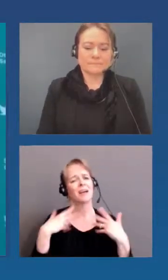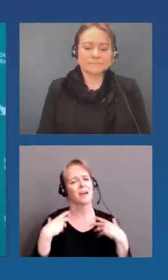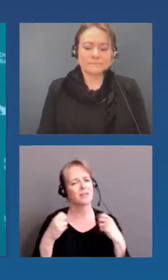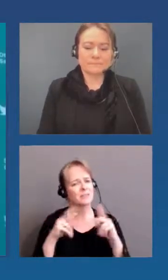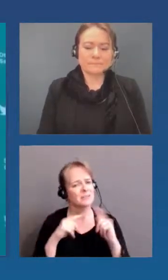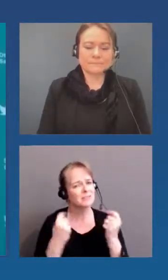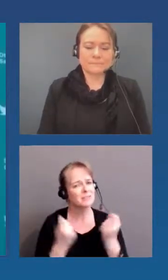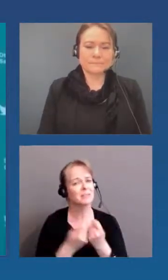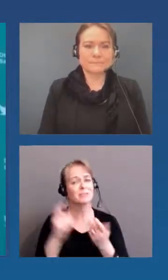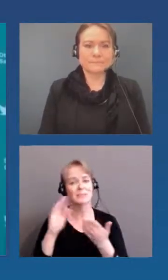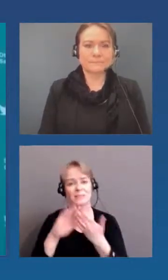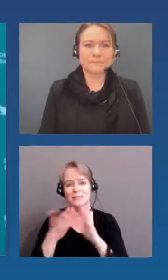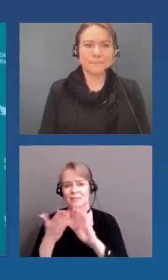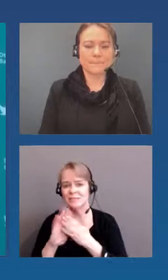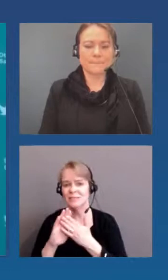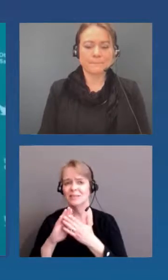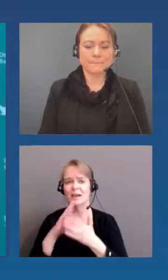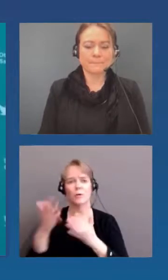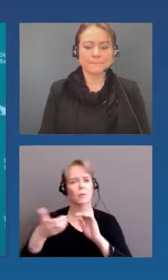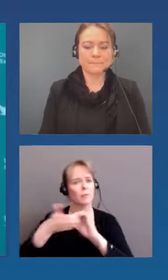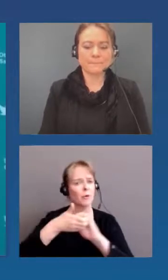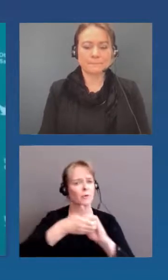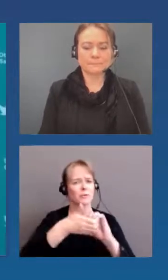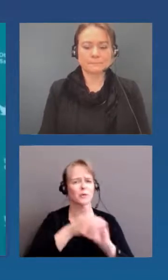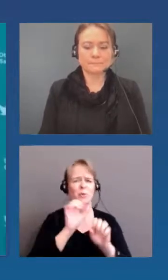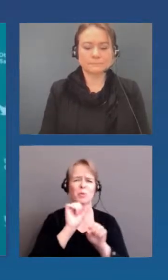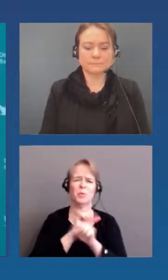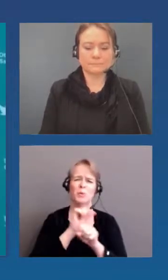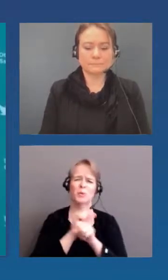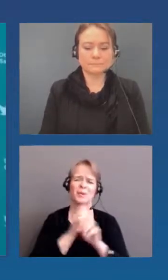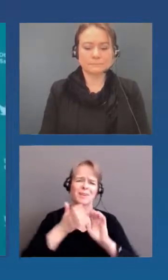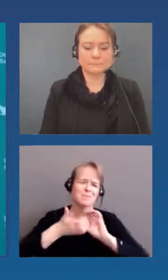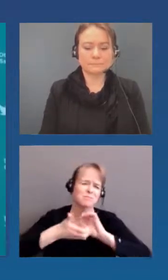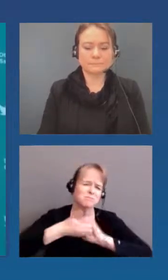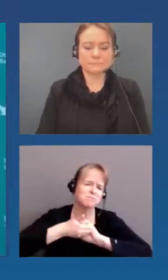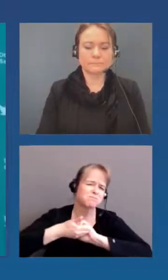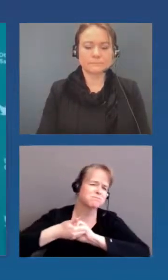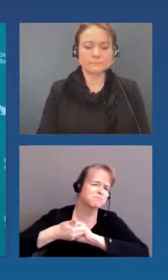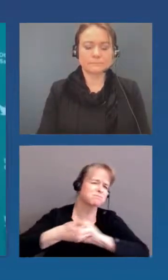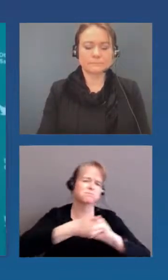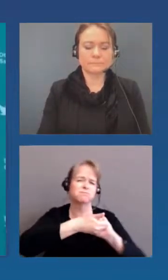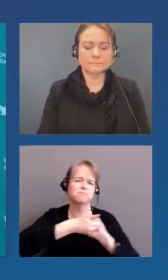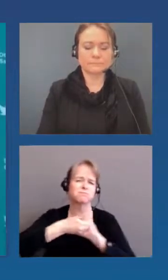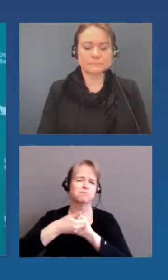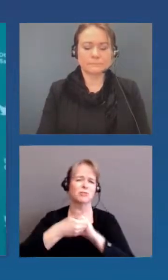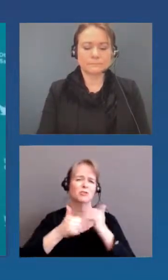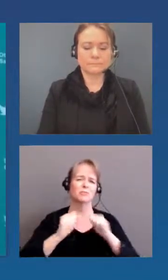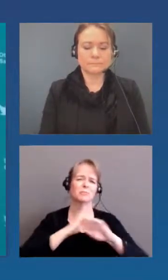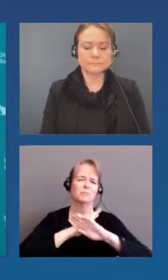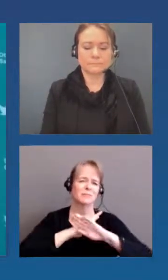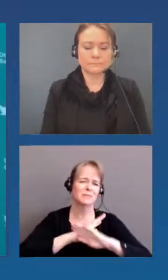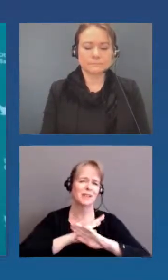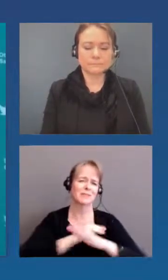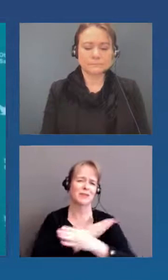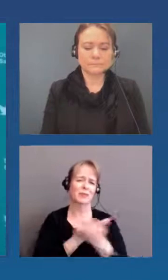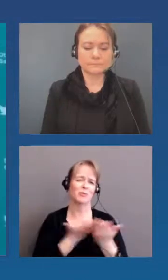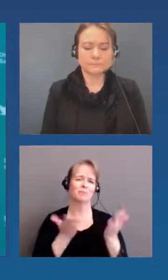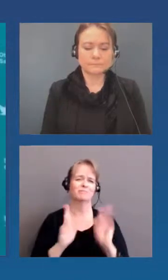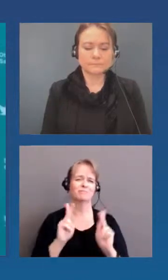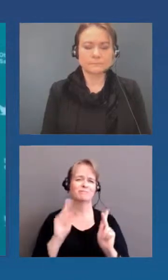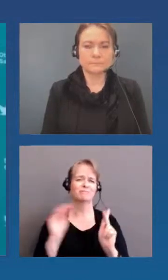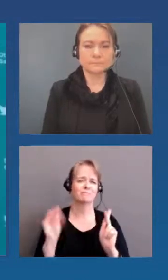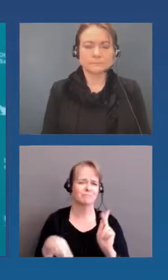been working and collaborating at such an impressive level to protect our population. Ottawa Public Health team members are